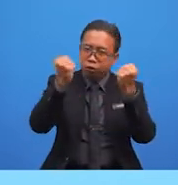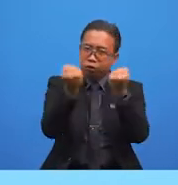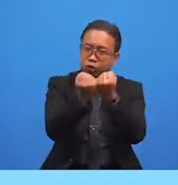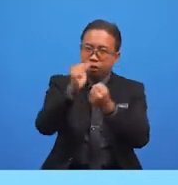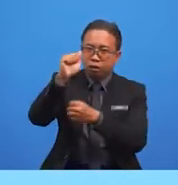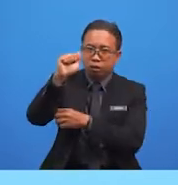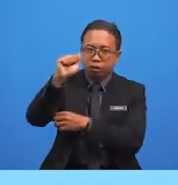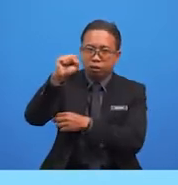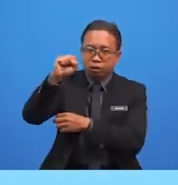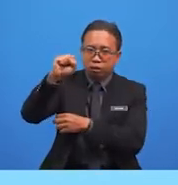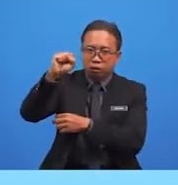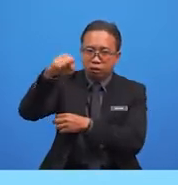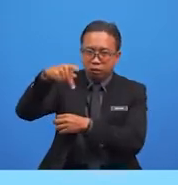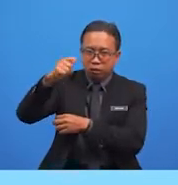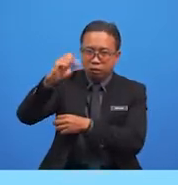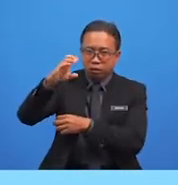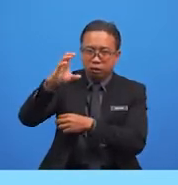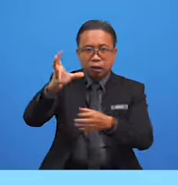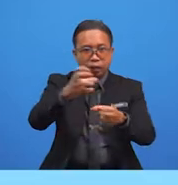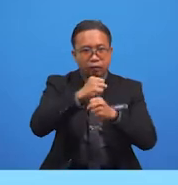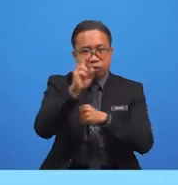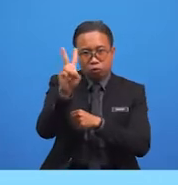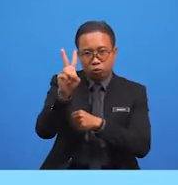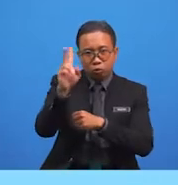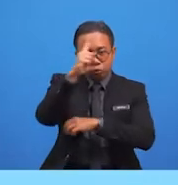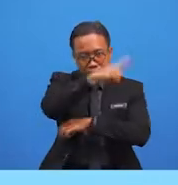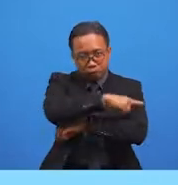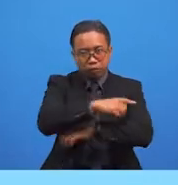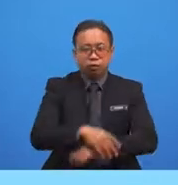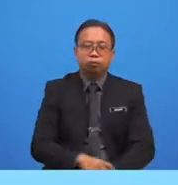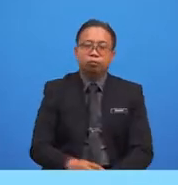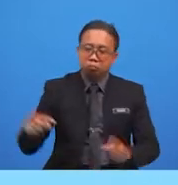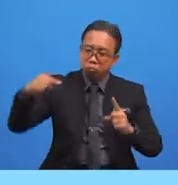station, the journey will take 2 days.